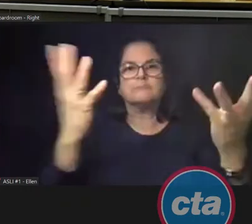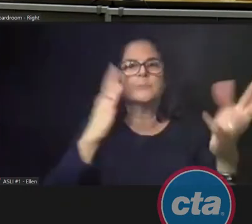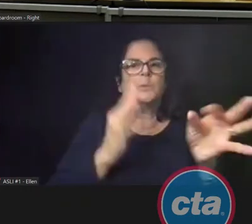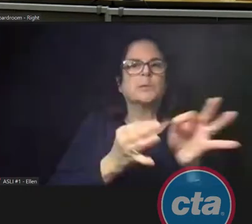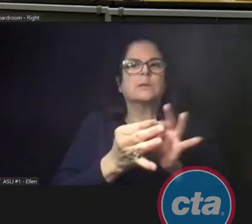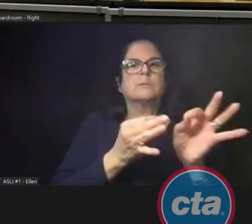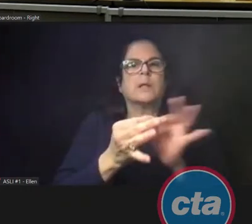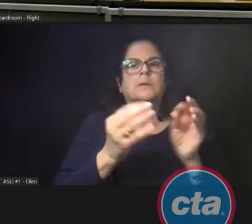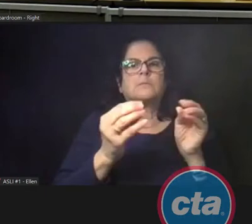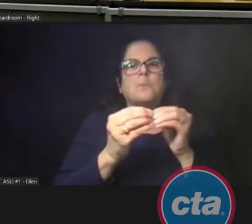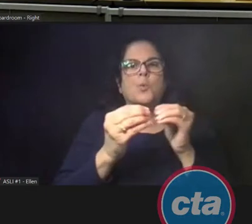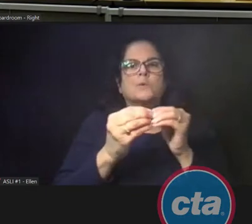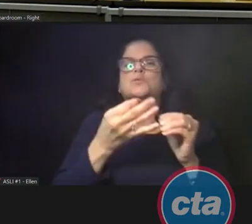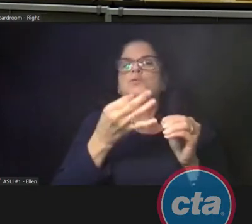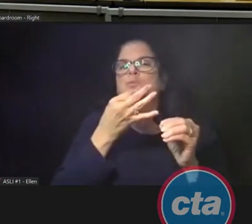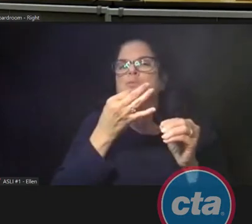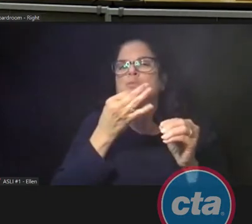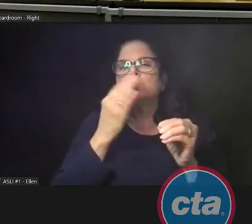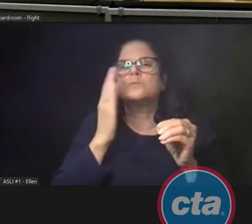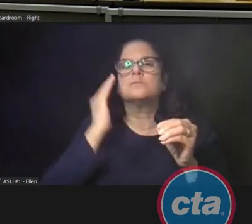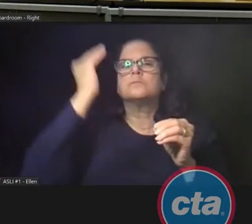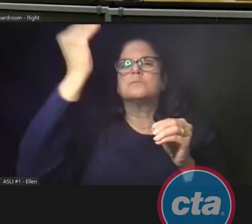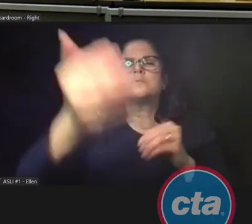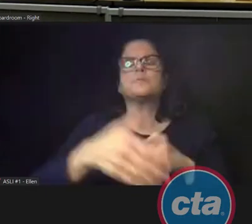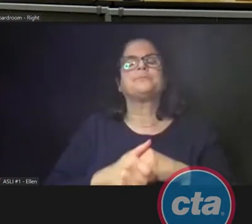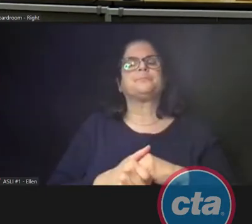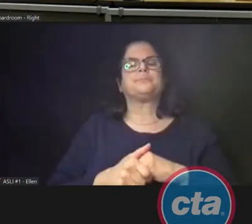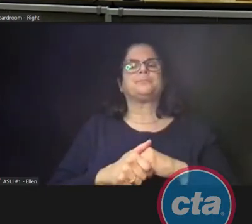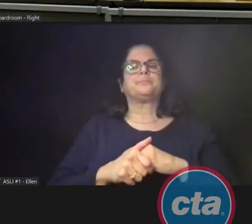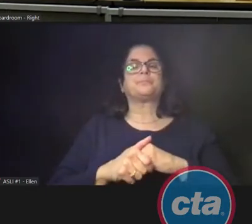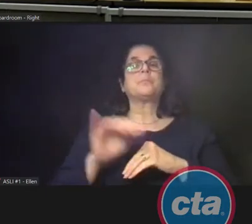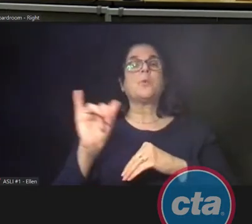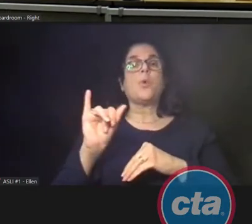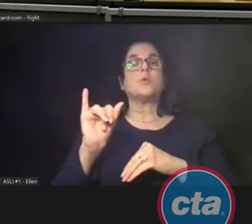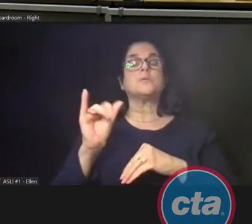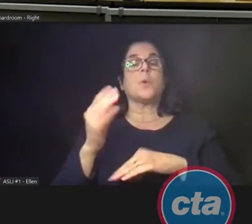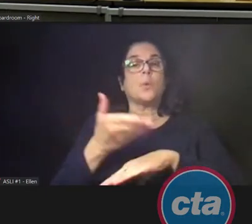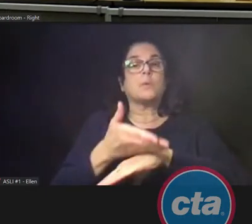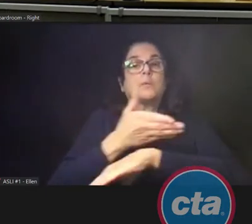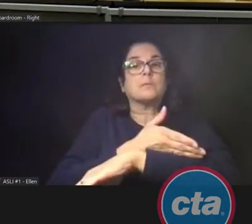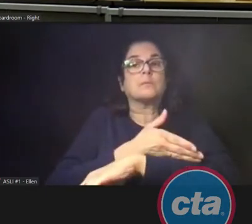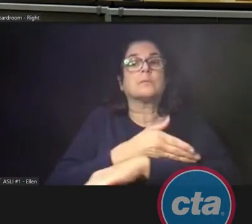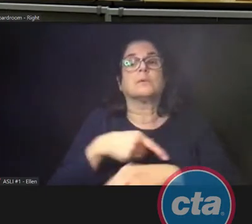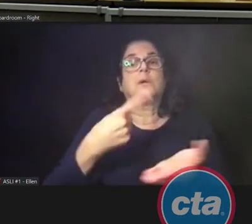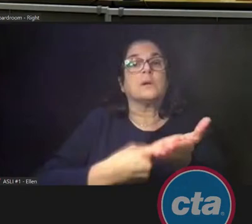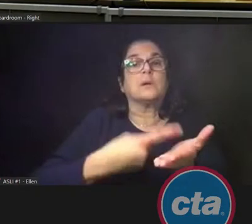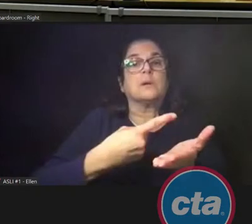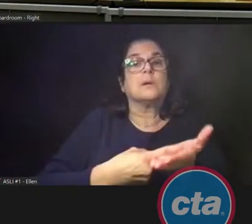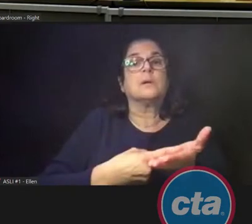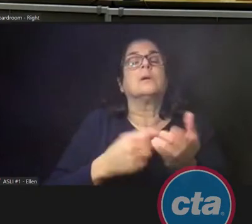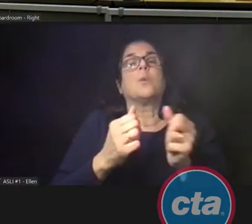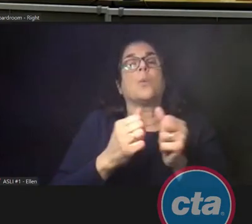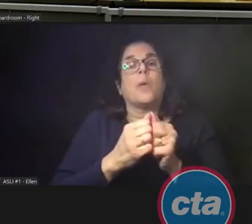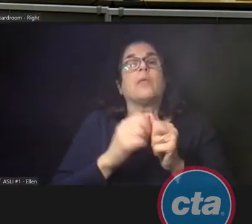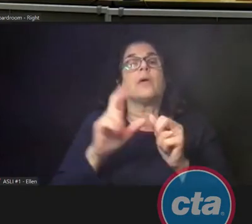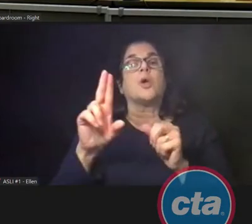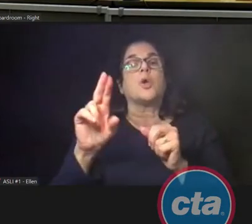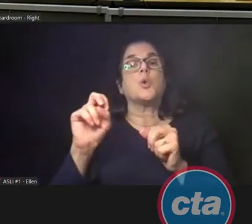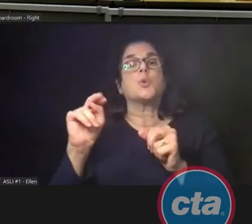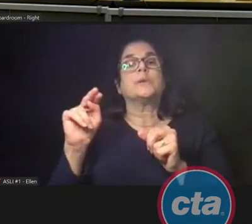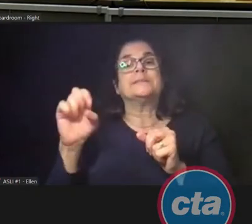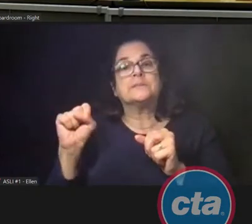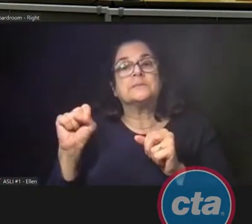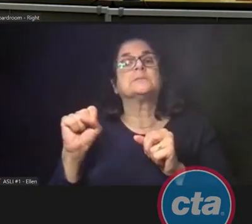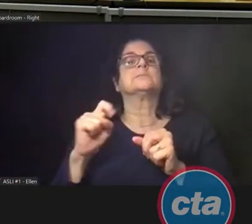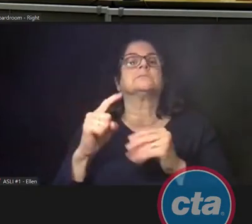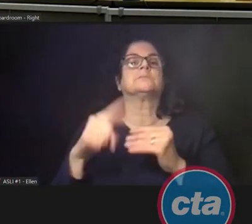in the very near future. Progress is being also made in the ongoing discussions with our bus and rail unions about